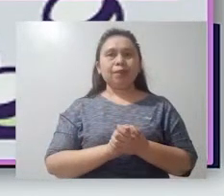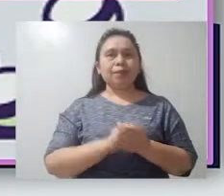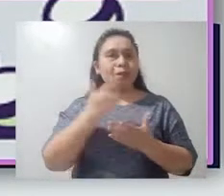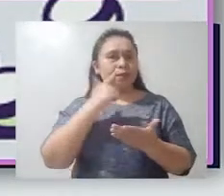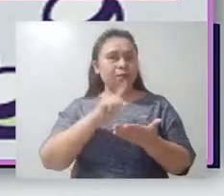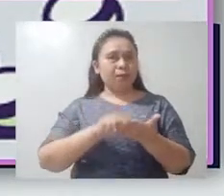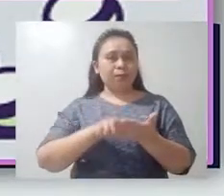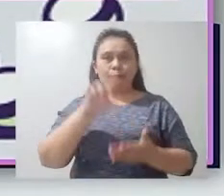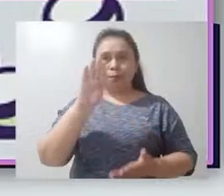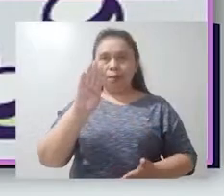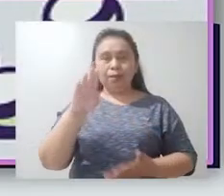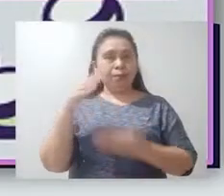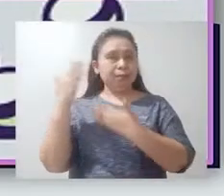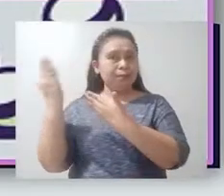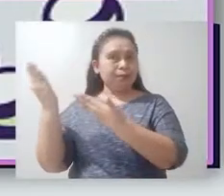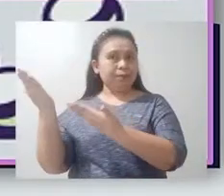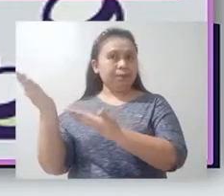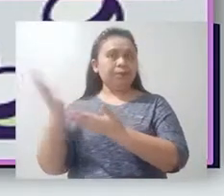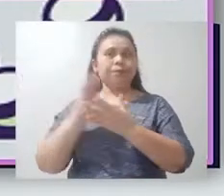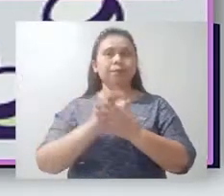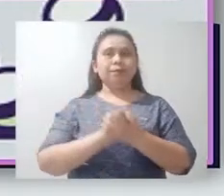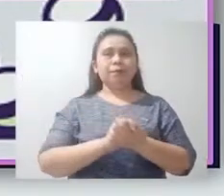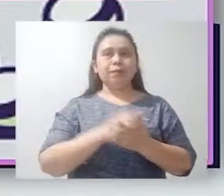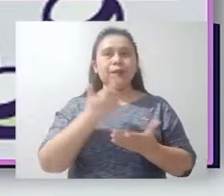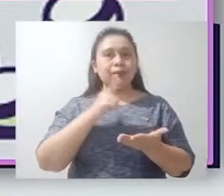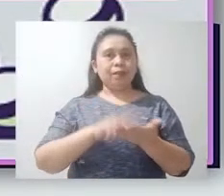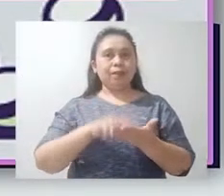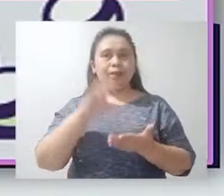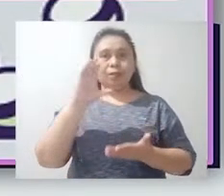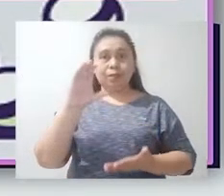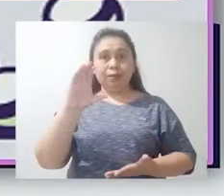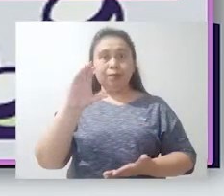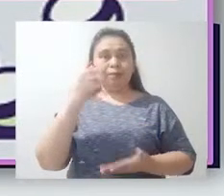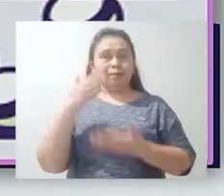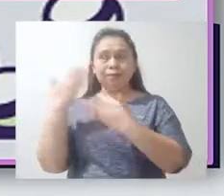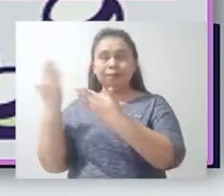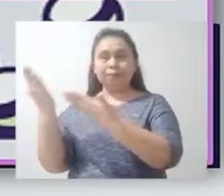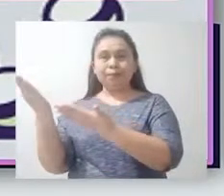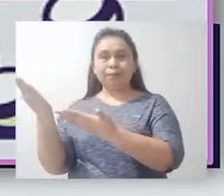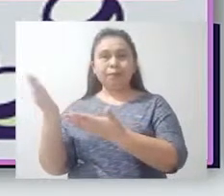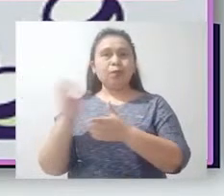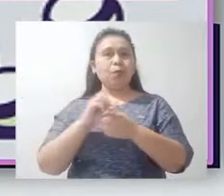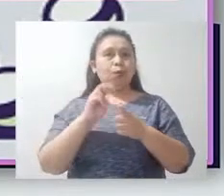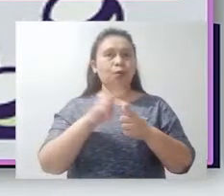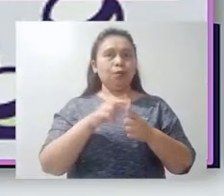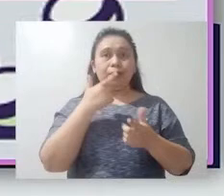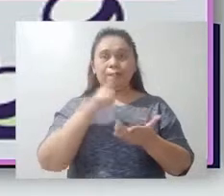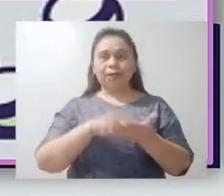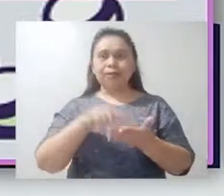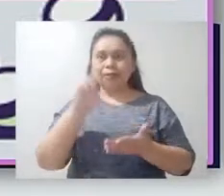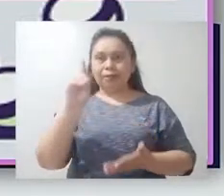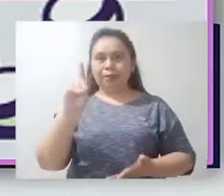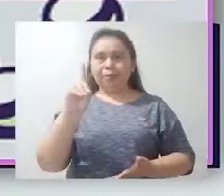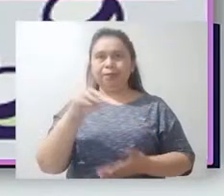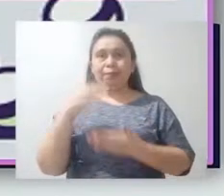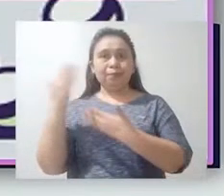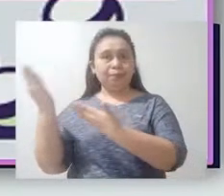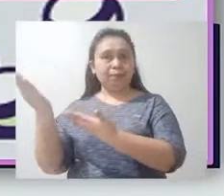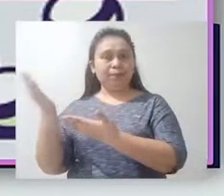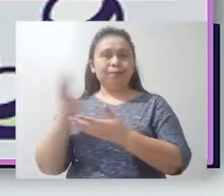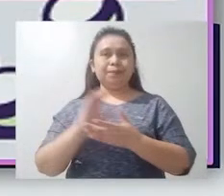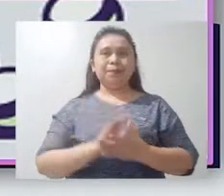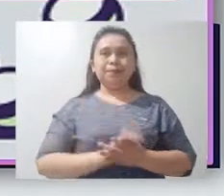B, tripod. Letter C, iron clamp. Or letter D, funnel.